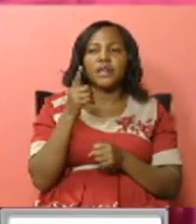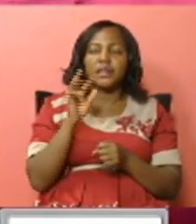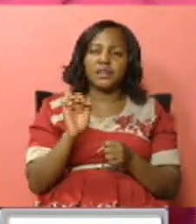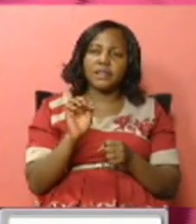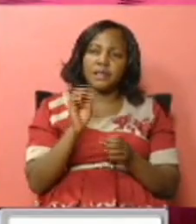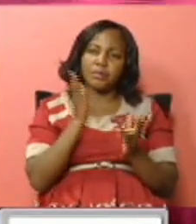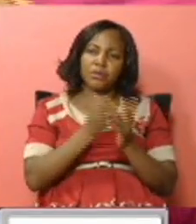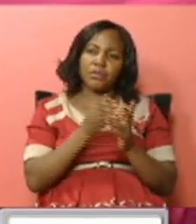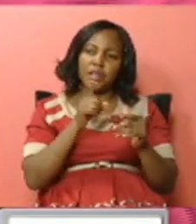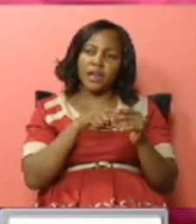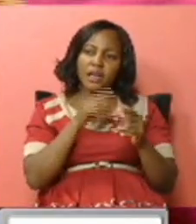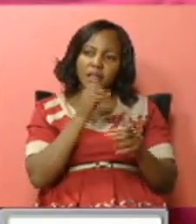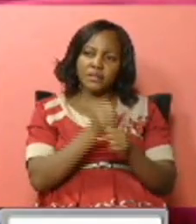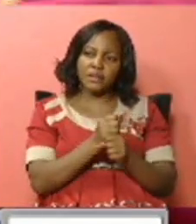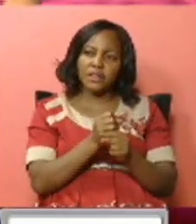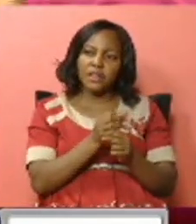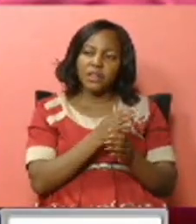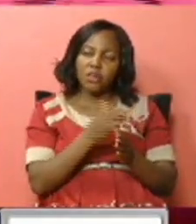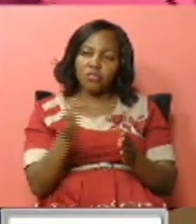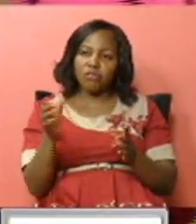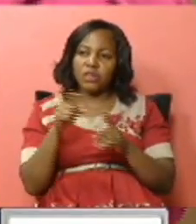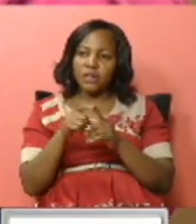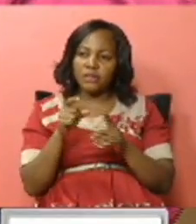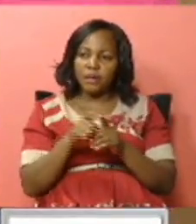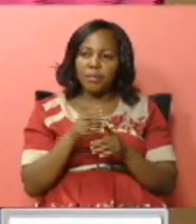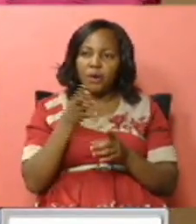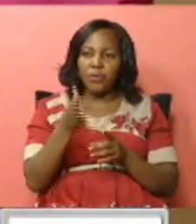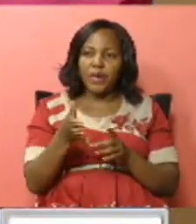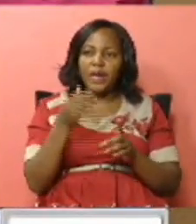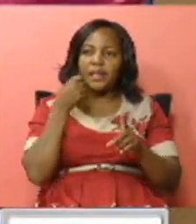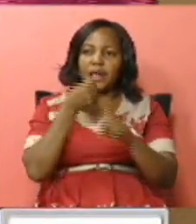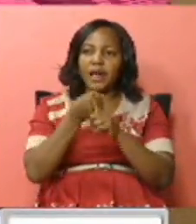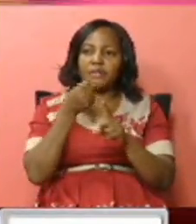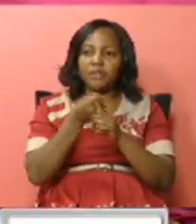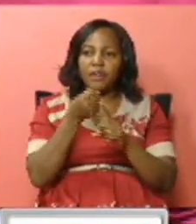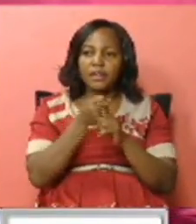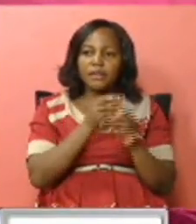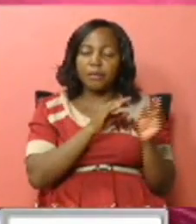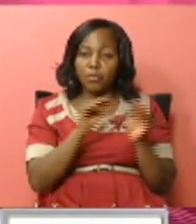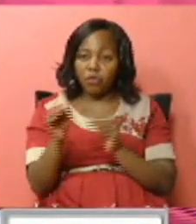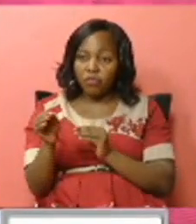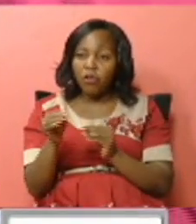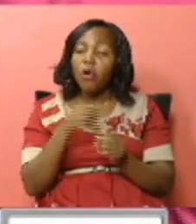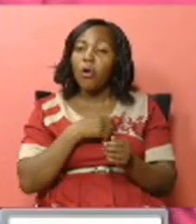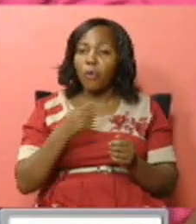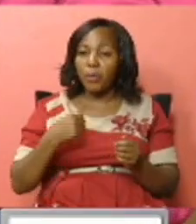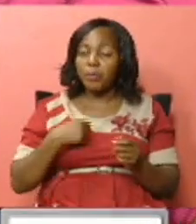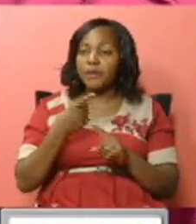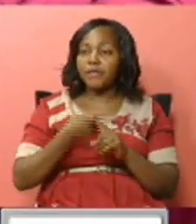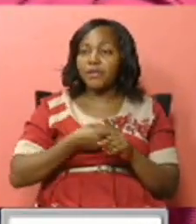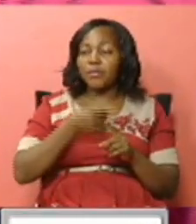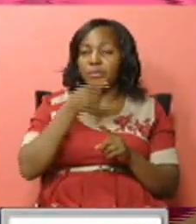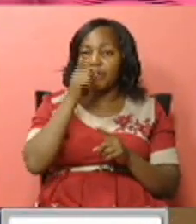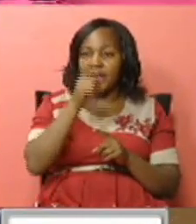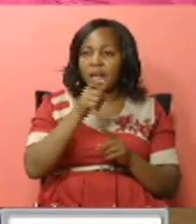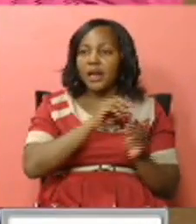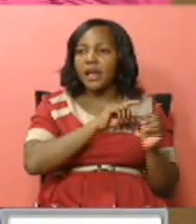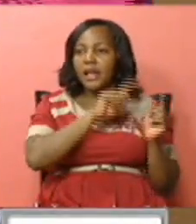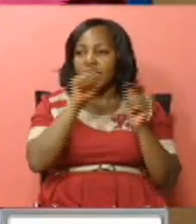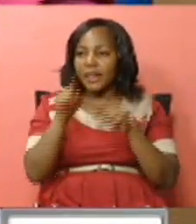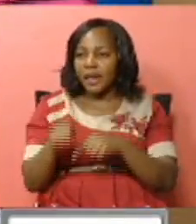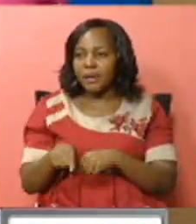and December, we led an advocacy move to get the women to come to Parliament, because I know because